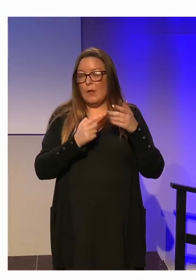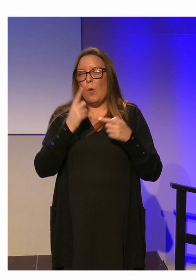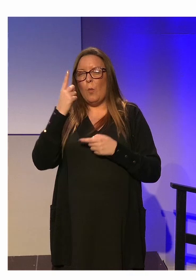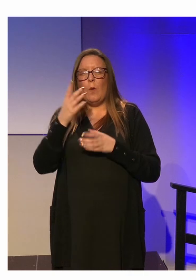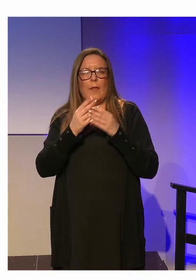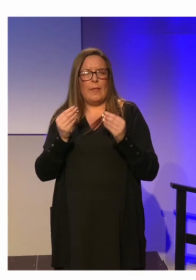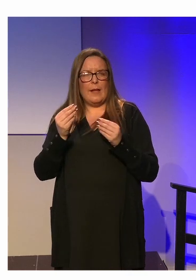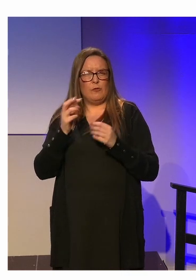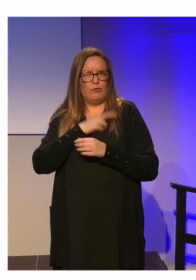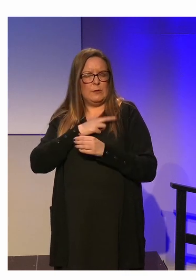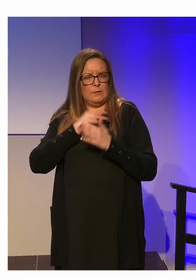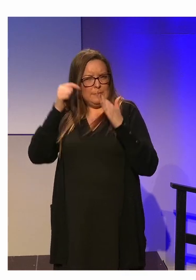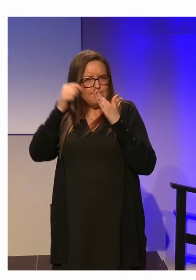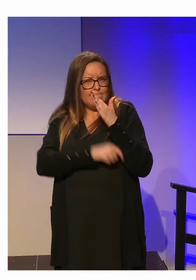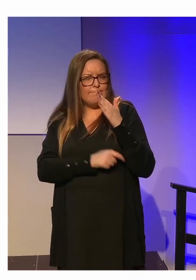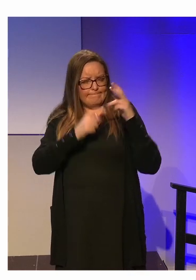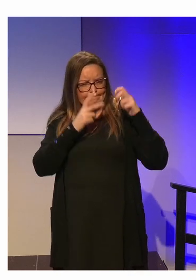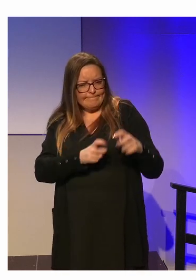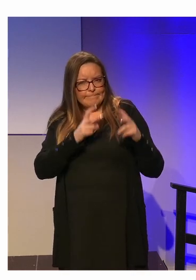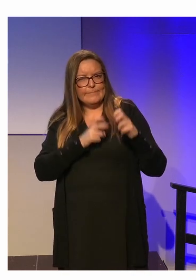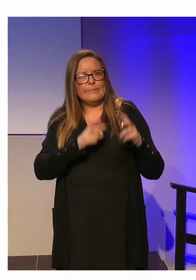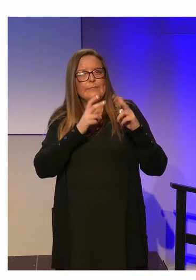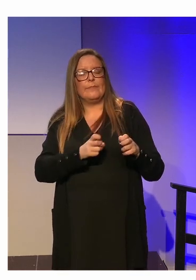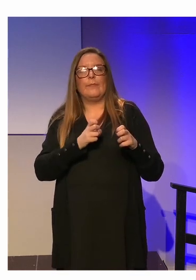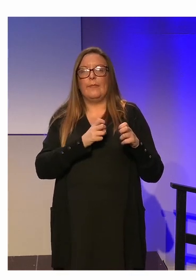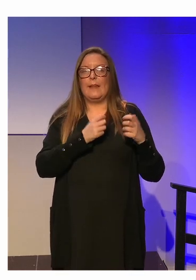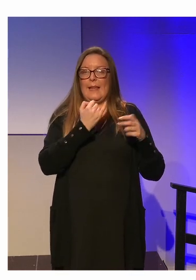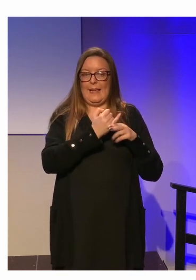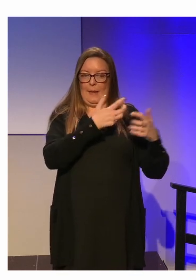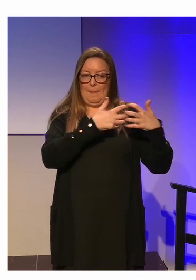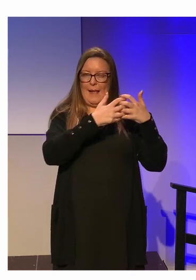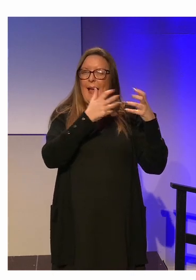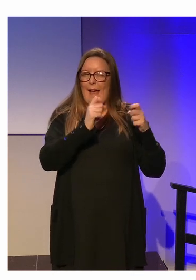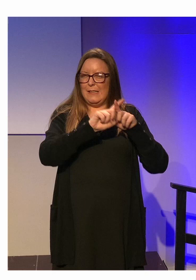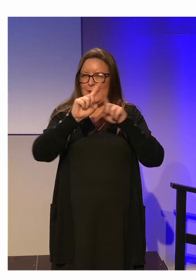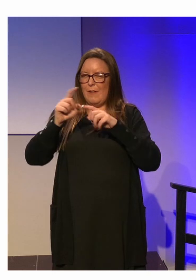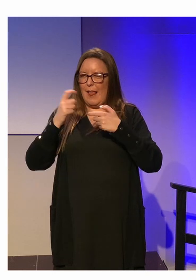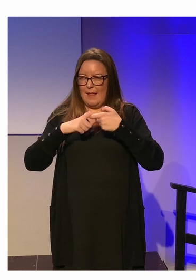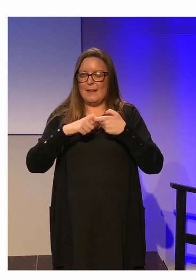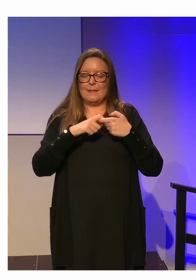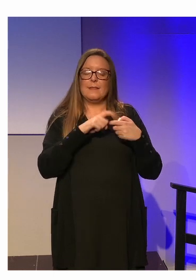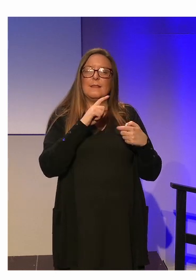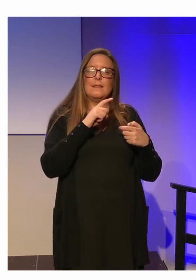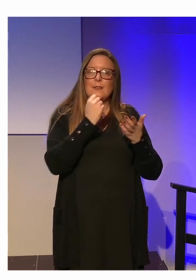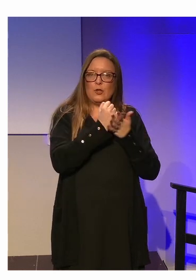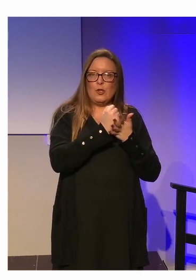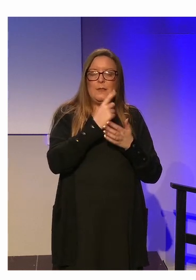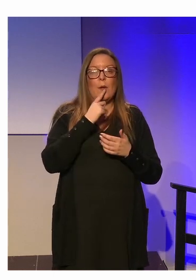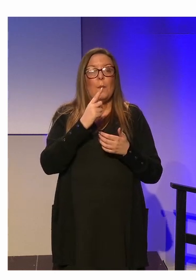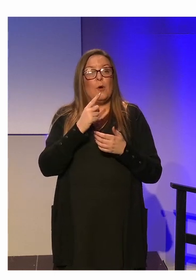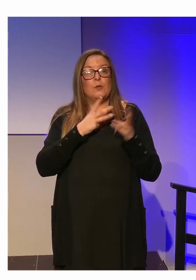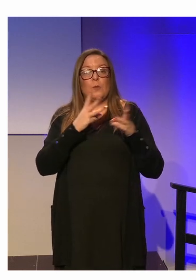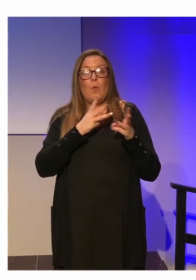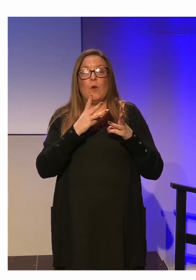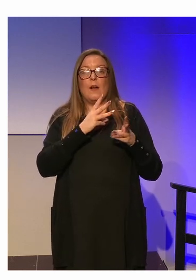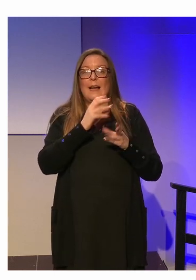at, in one of the states we're in, there's several different links to the full study. We've worked with the state of New Hampshire for about 8